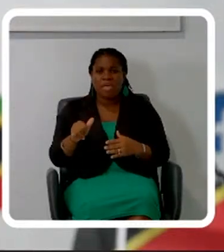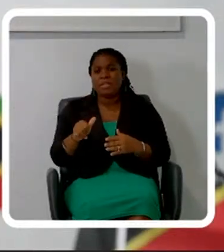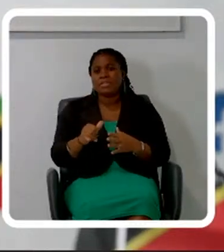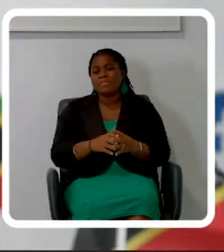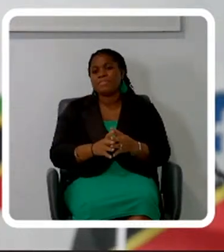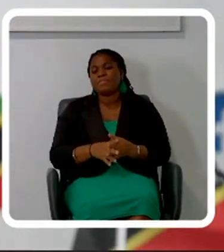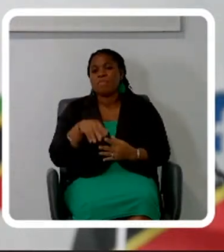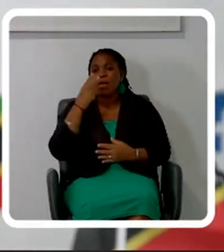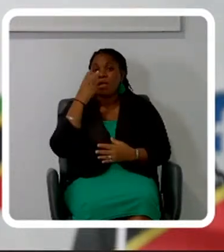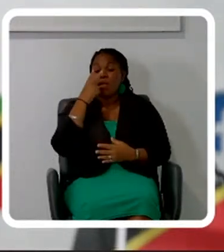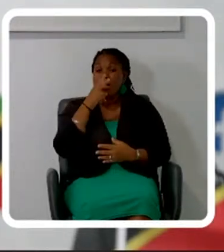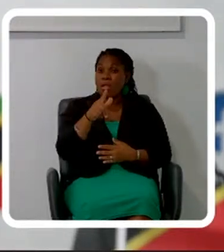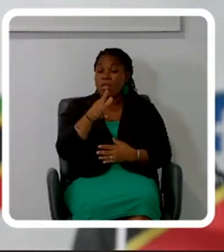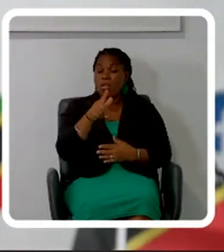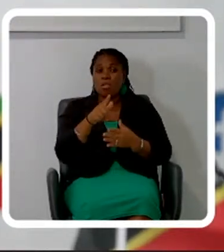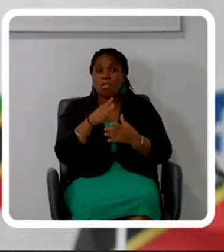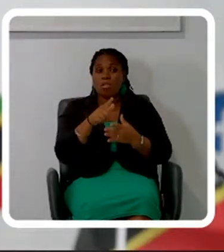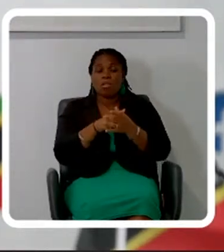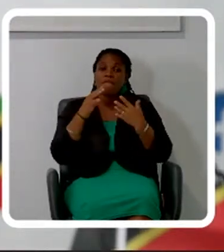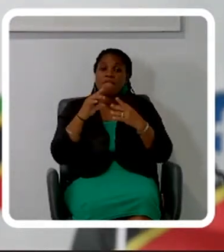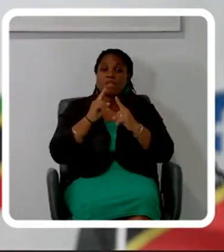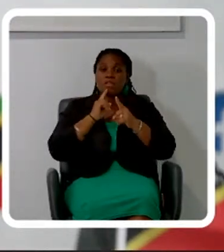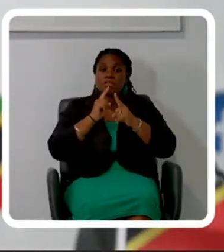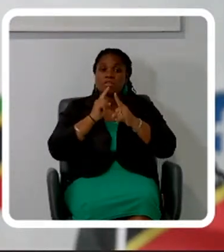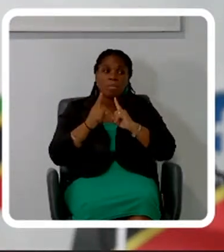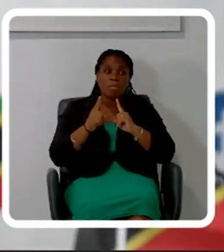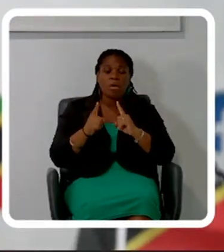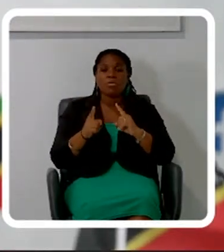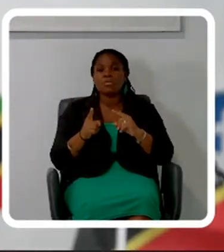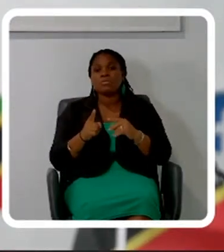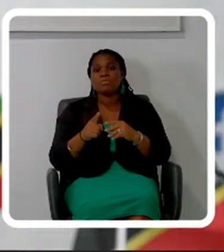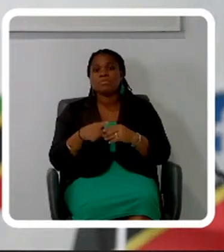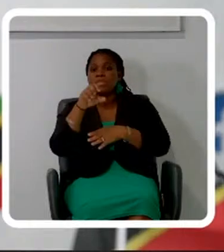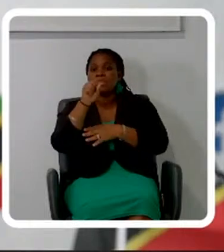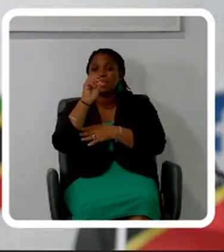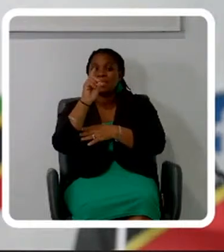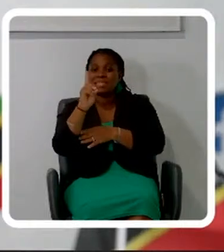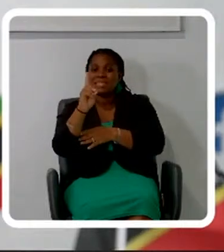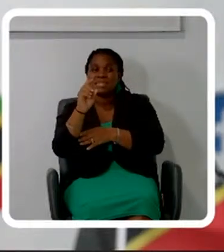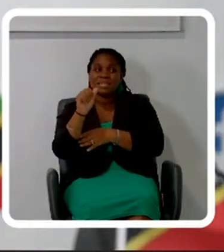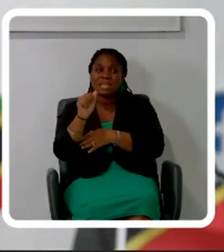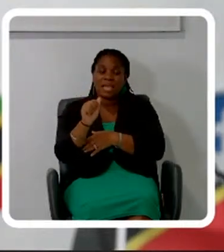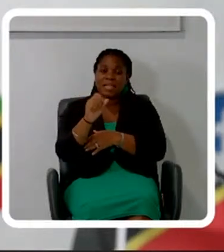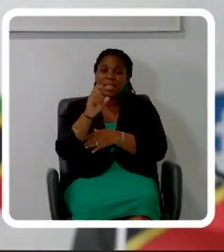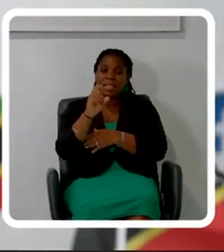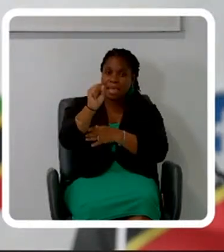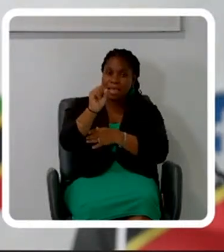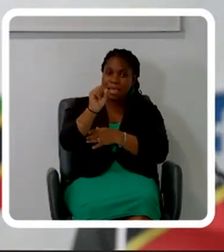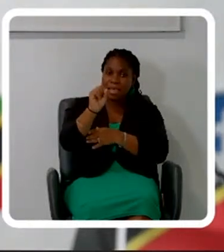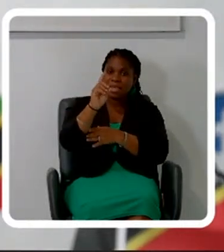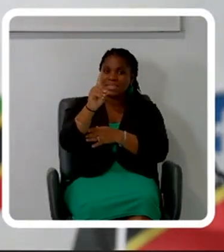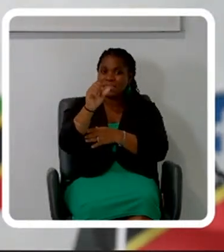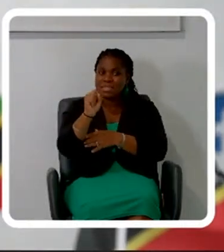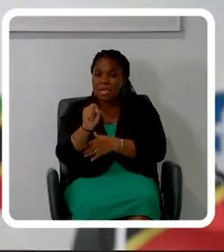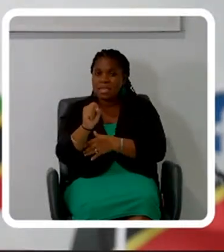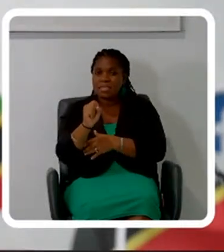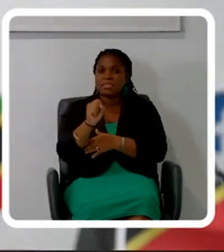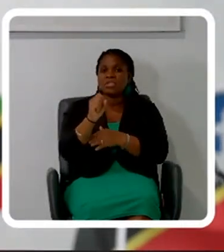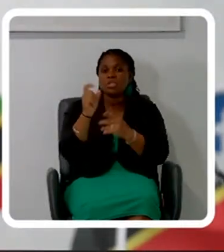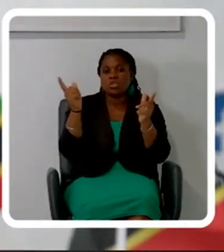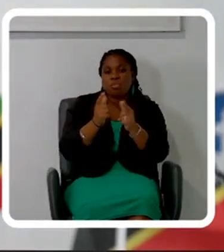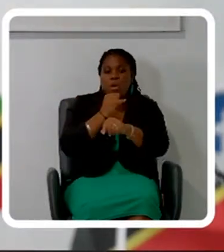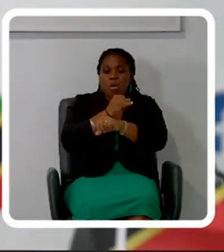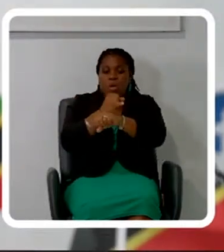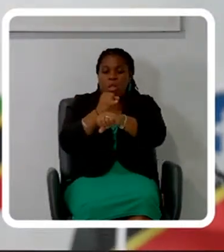island developing states. We spoke about the MVI, reforming the global governance for equity and inclusivity. We